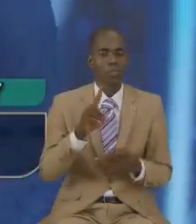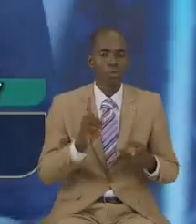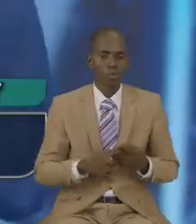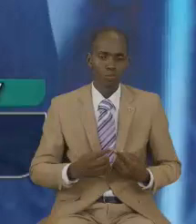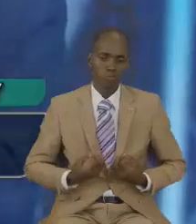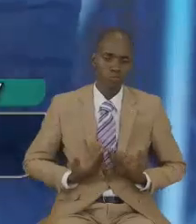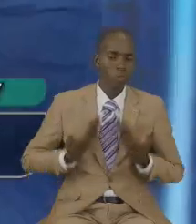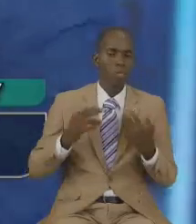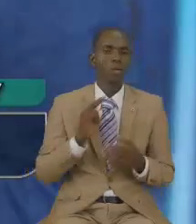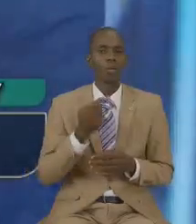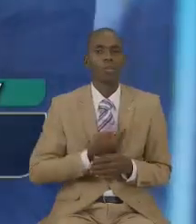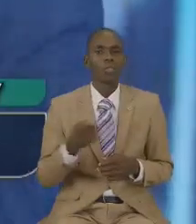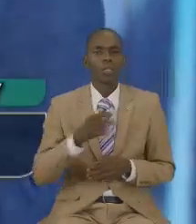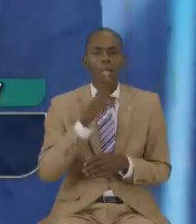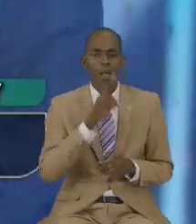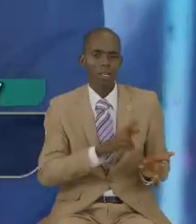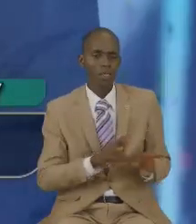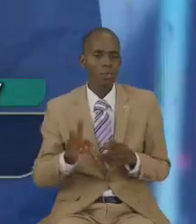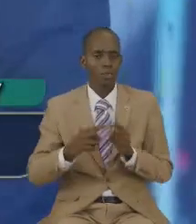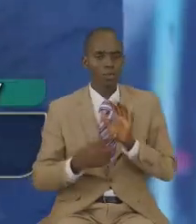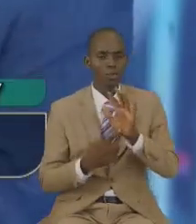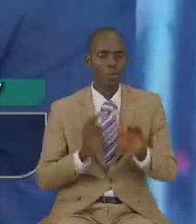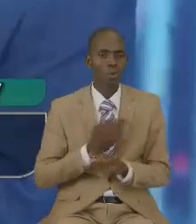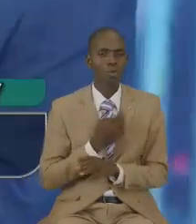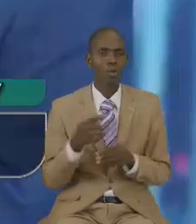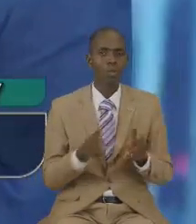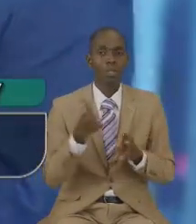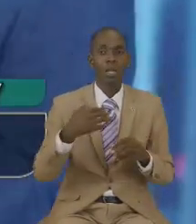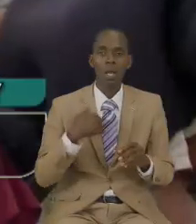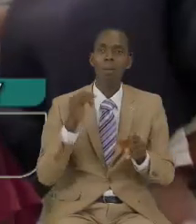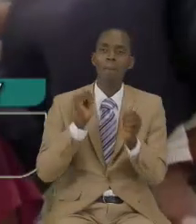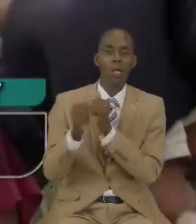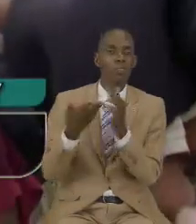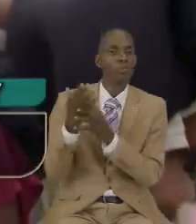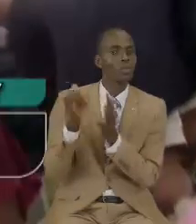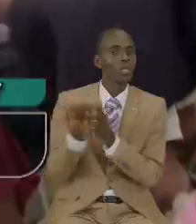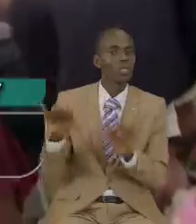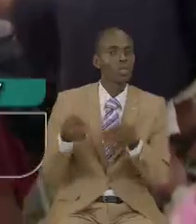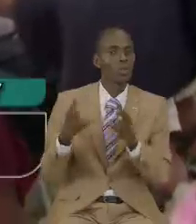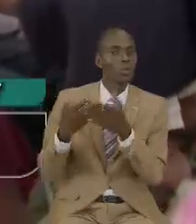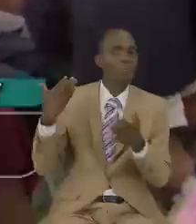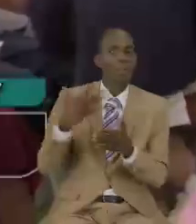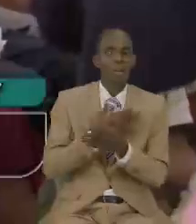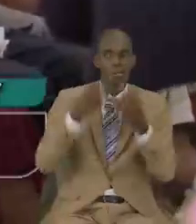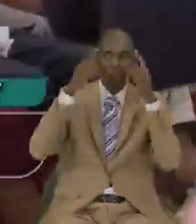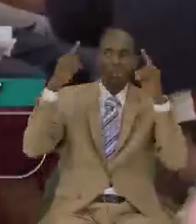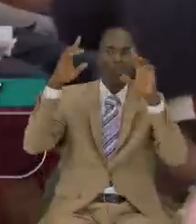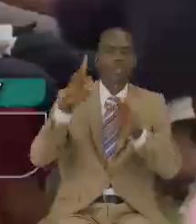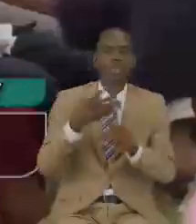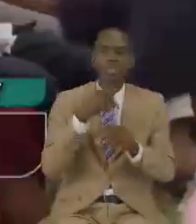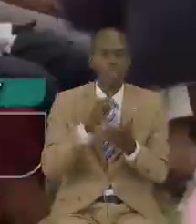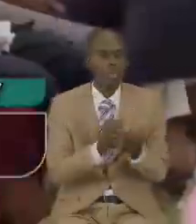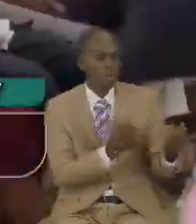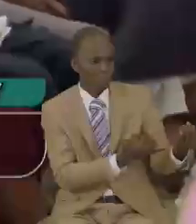up. They're willing to show us the way. They've gone that way and they have achieved. And so they say, come under